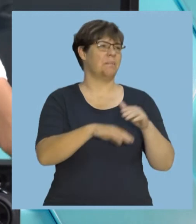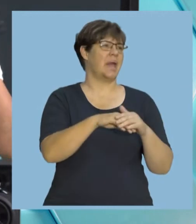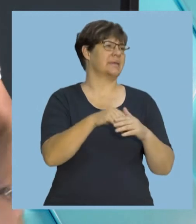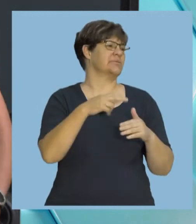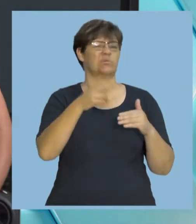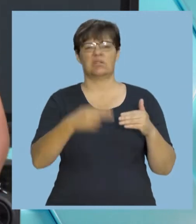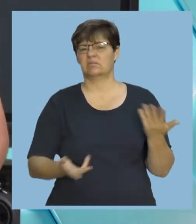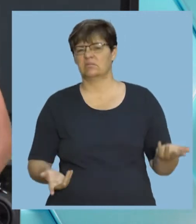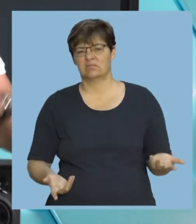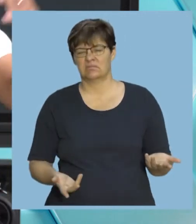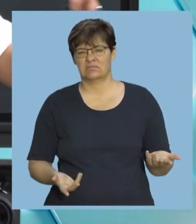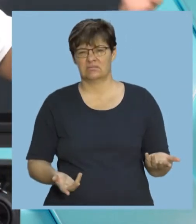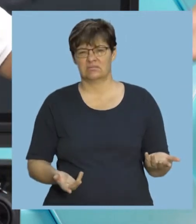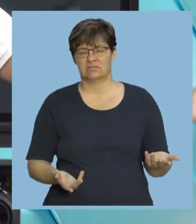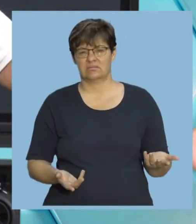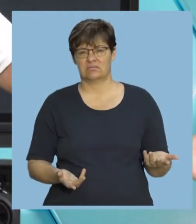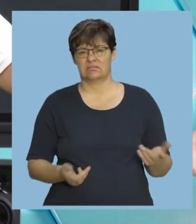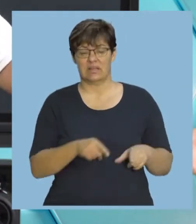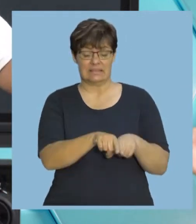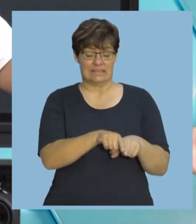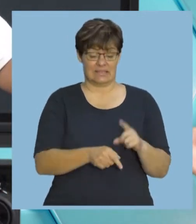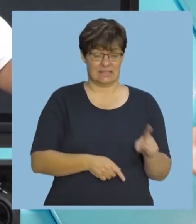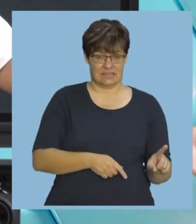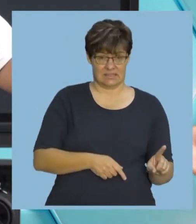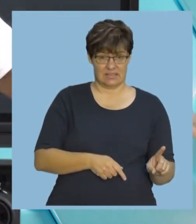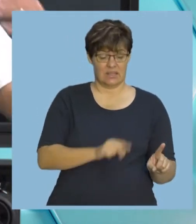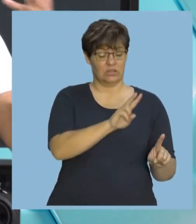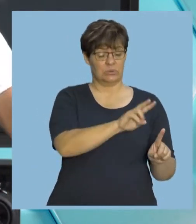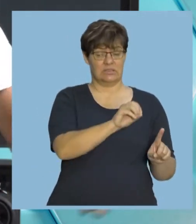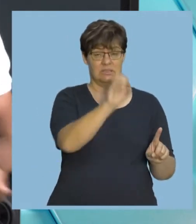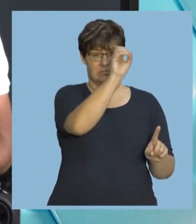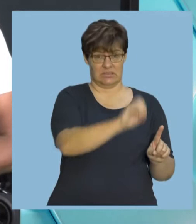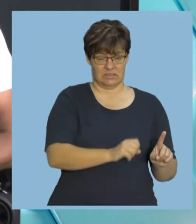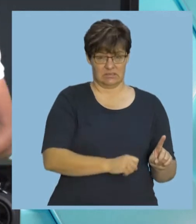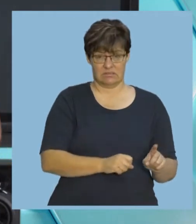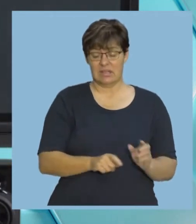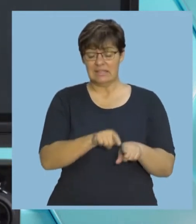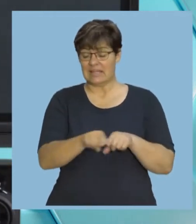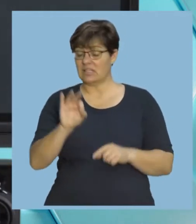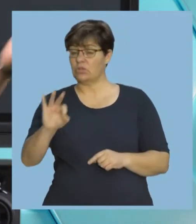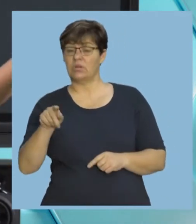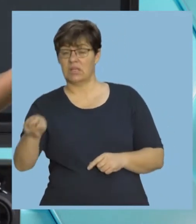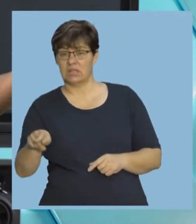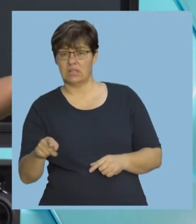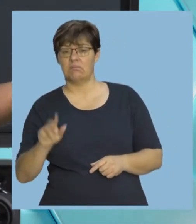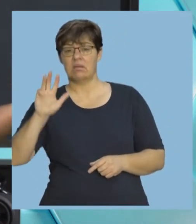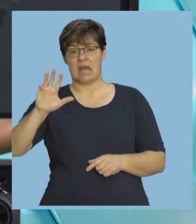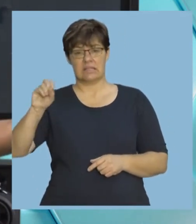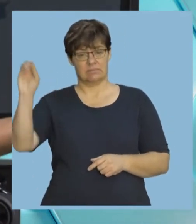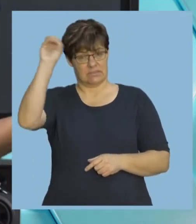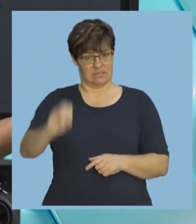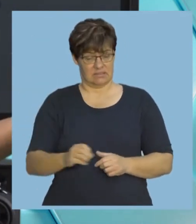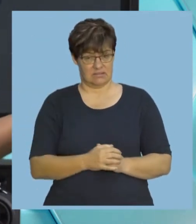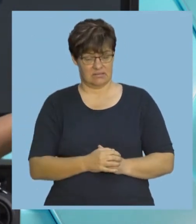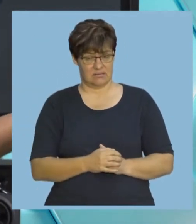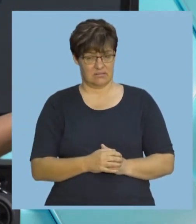maths results, your test 1, you get 20%, test 3, you get